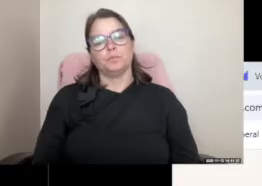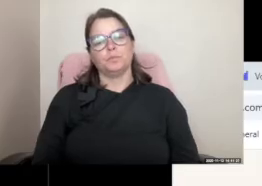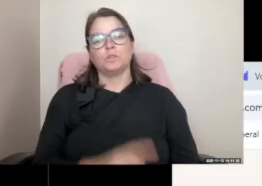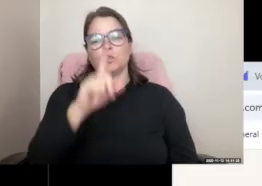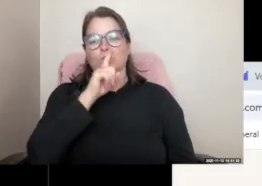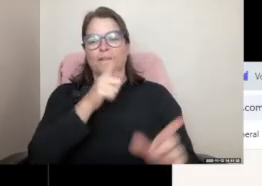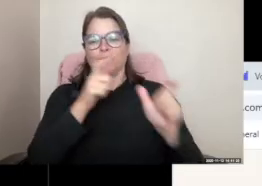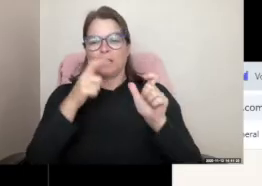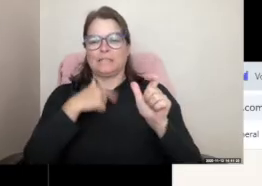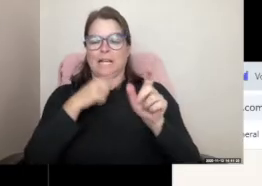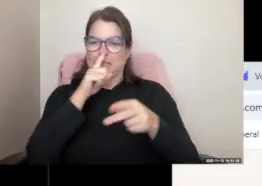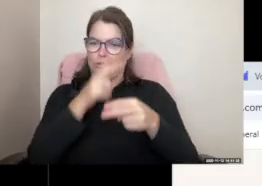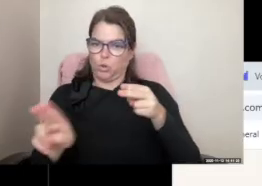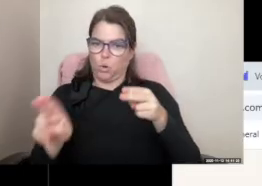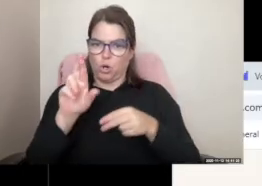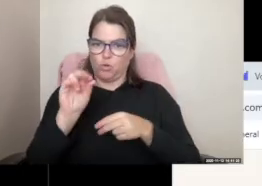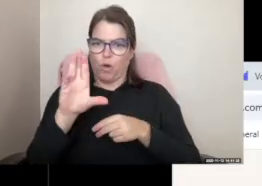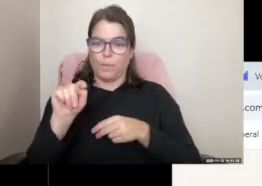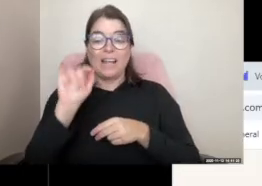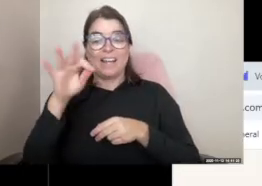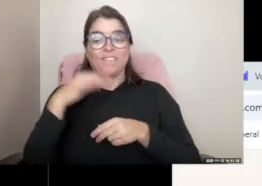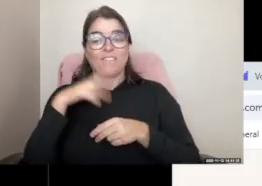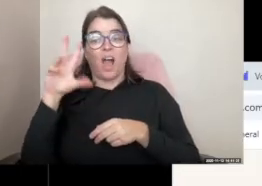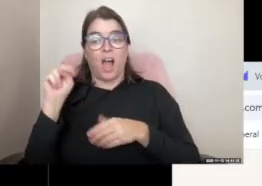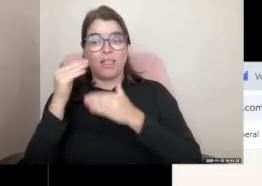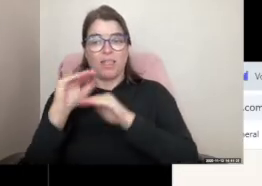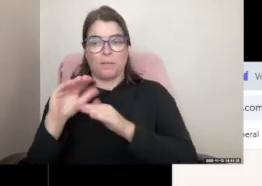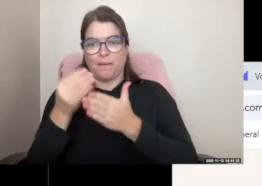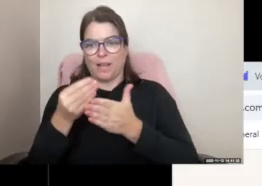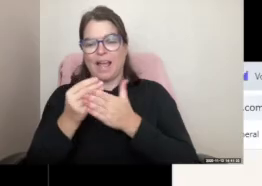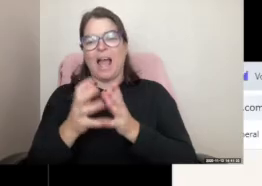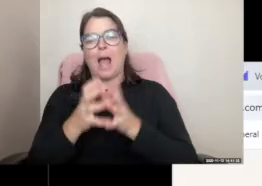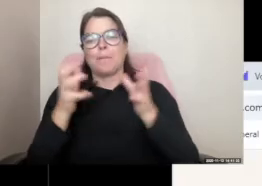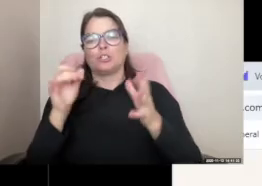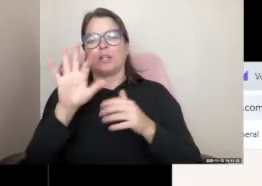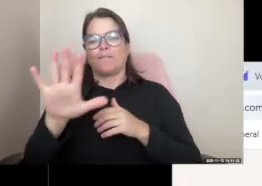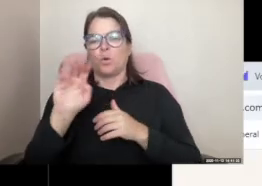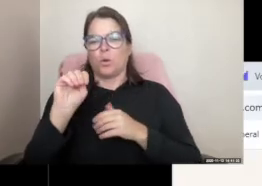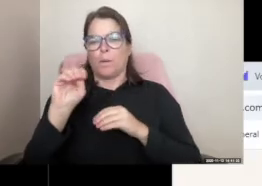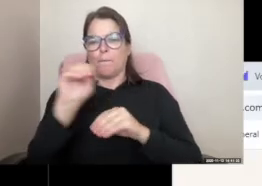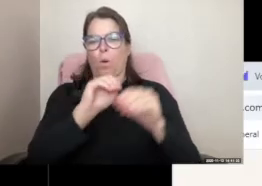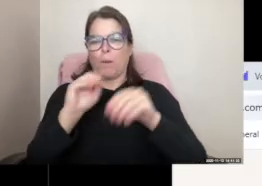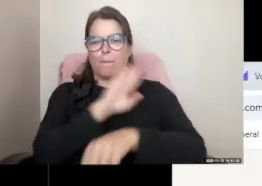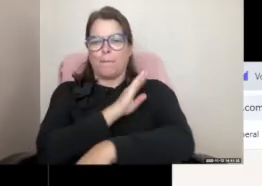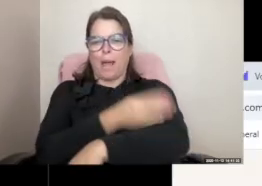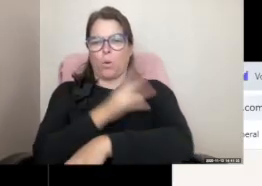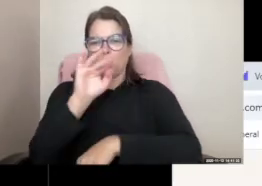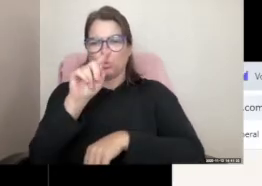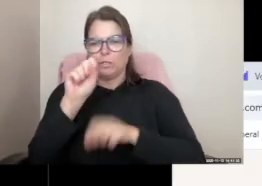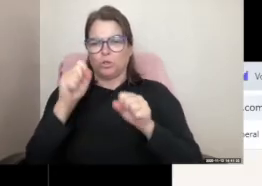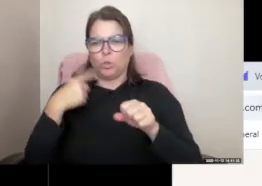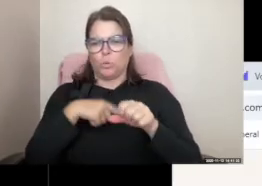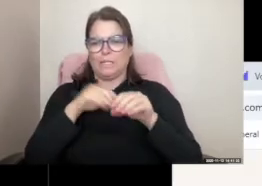can't do that, right? So I just share that as an anecdotal story that I think we do need to bias that funding forward. Thank you.